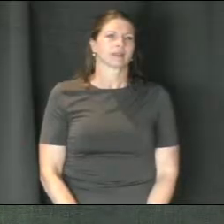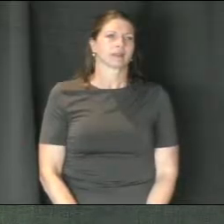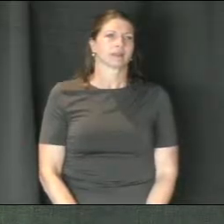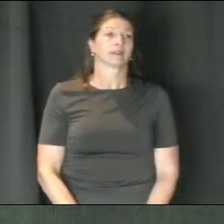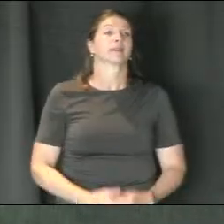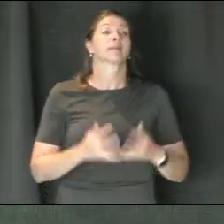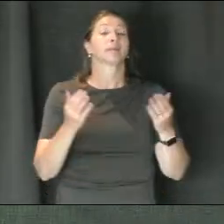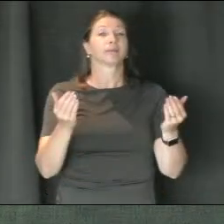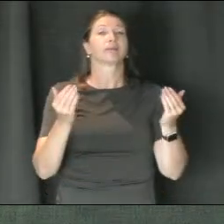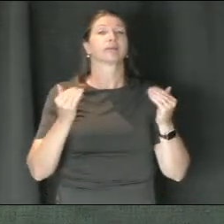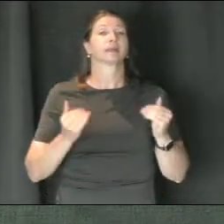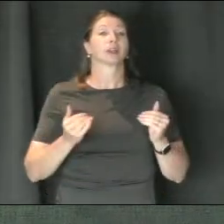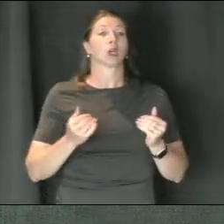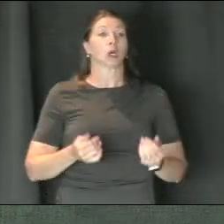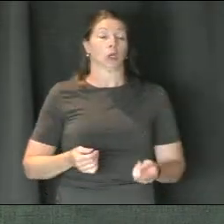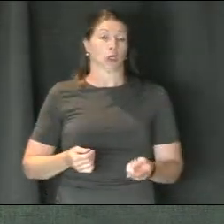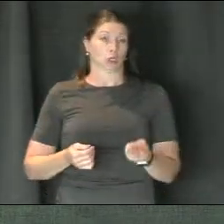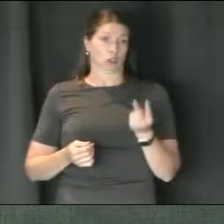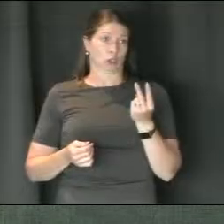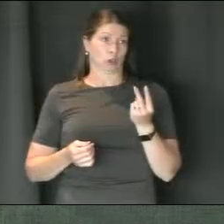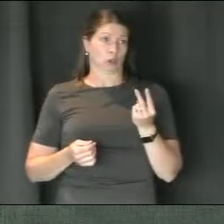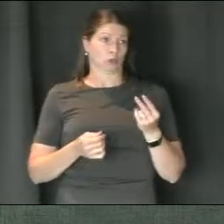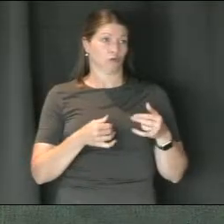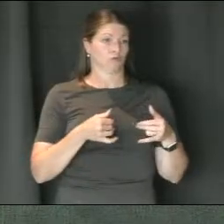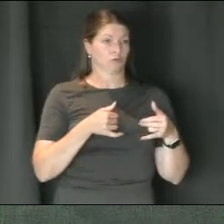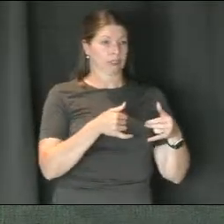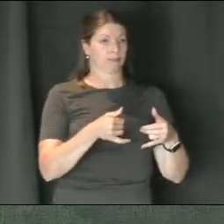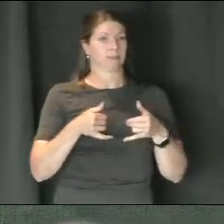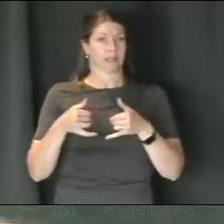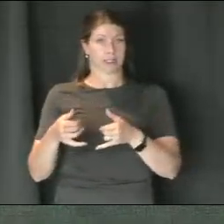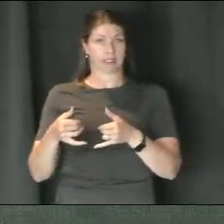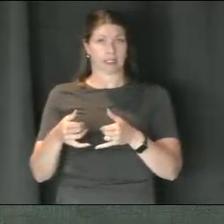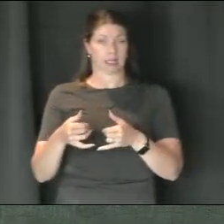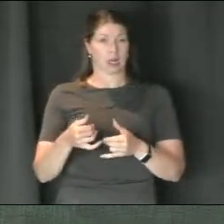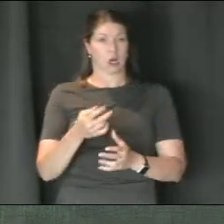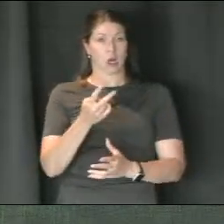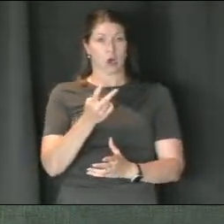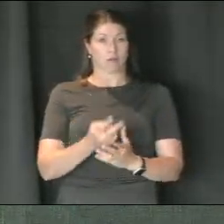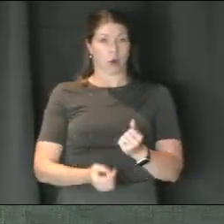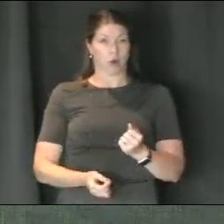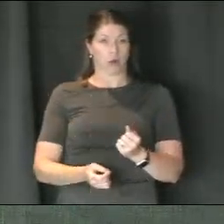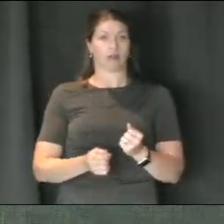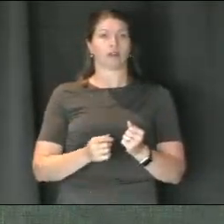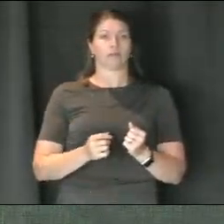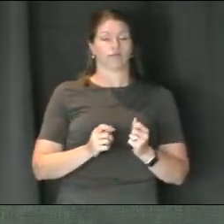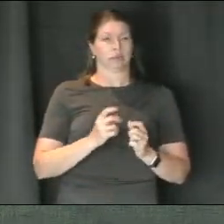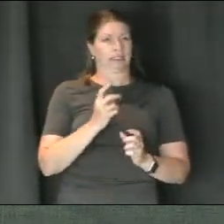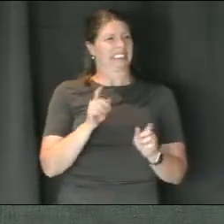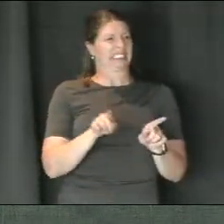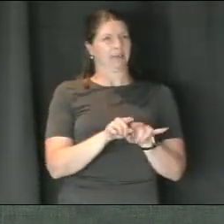Next, we have two recipients who will be receiving this award together, Dennis and Roxann Gill.